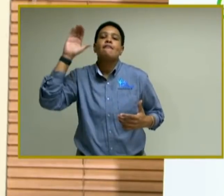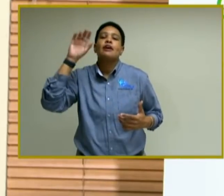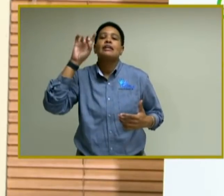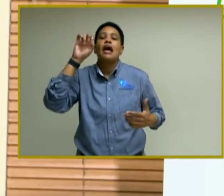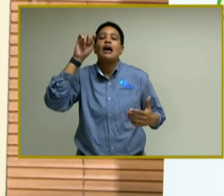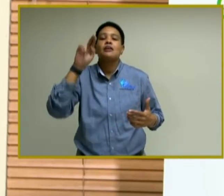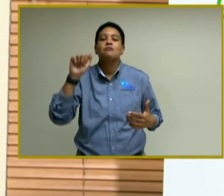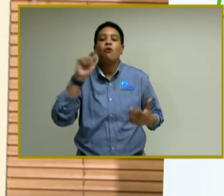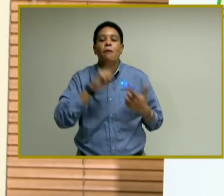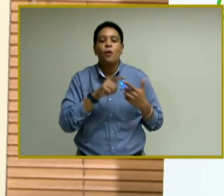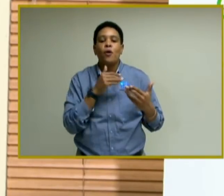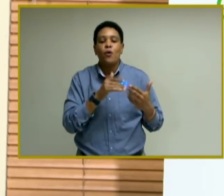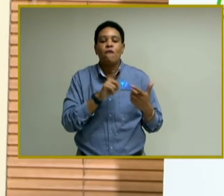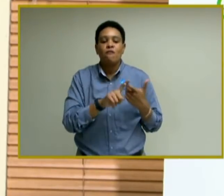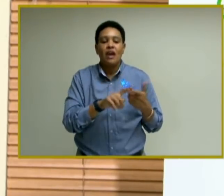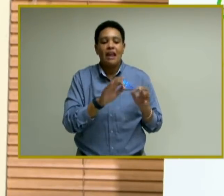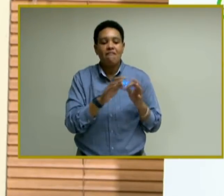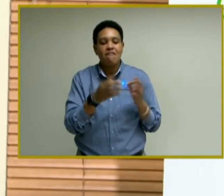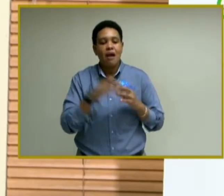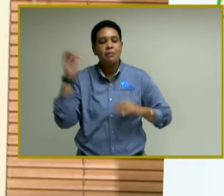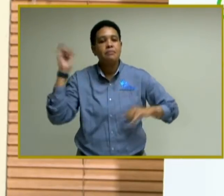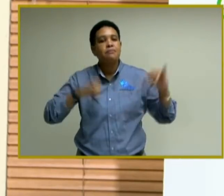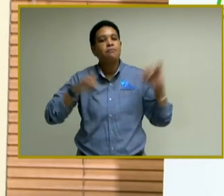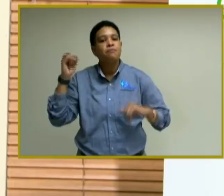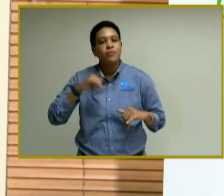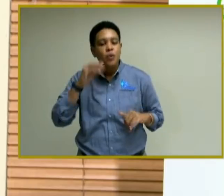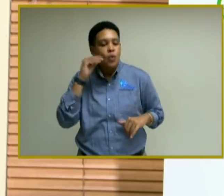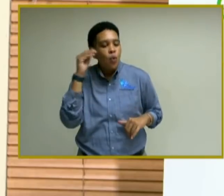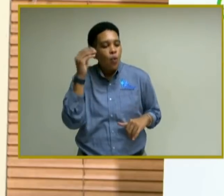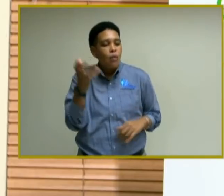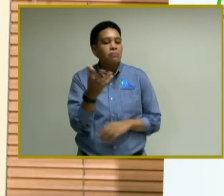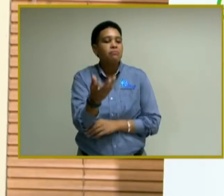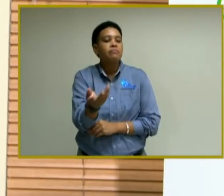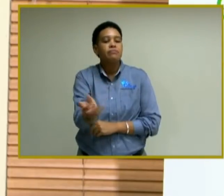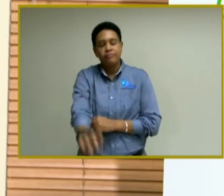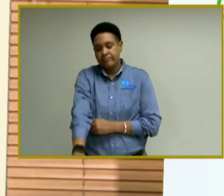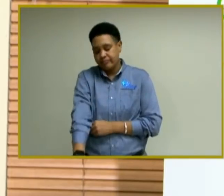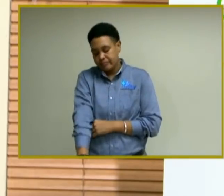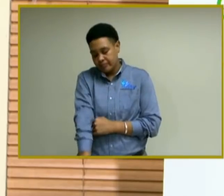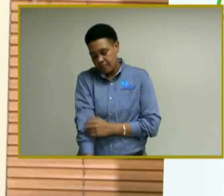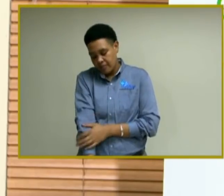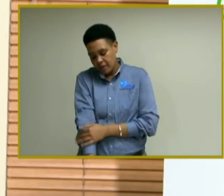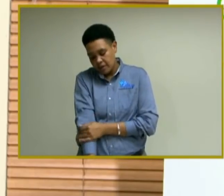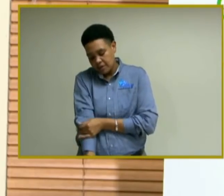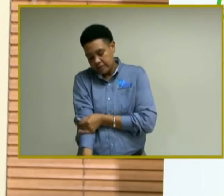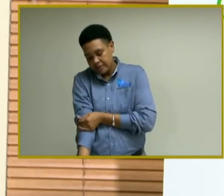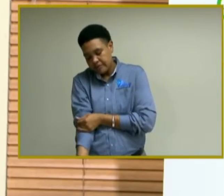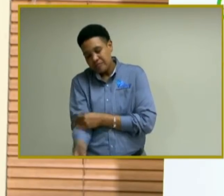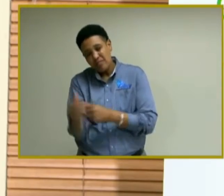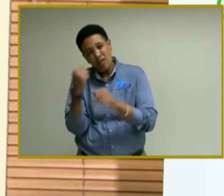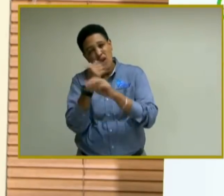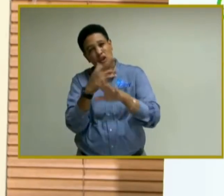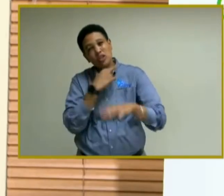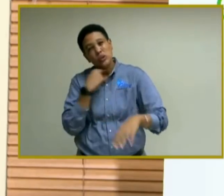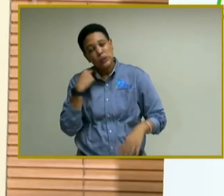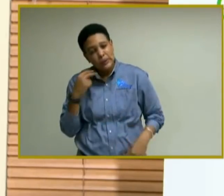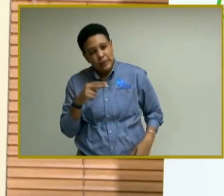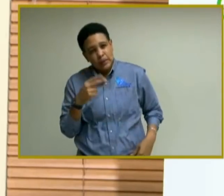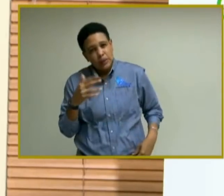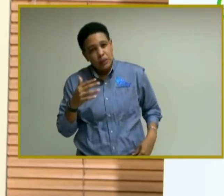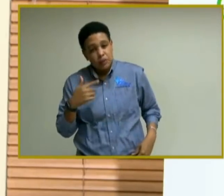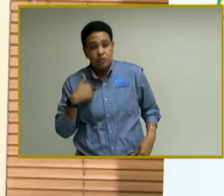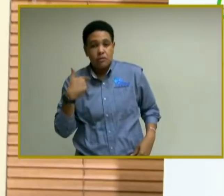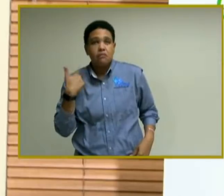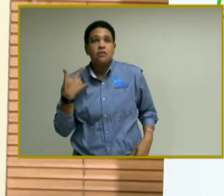and close friends and family returning home. It poses significant risks, and I don't think we should shy away from